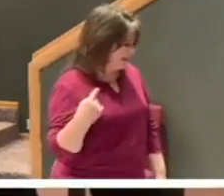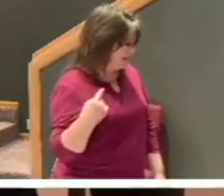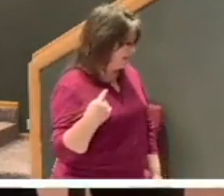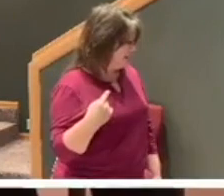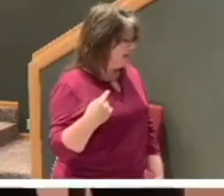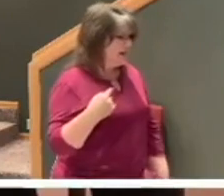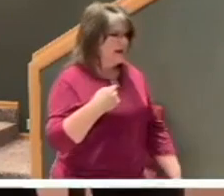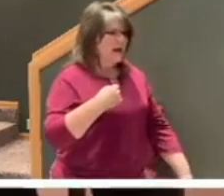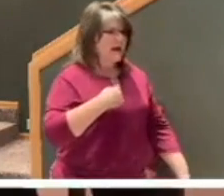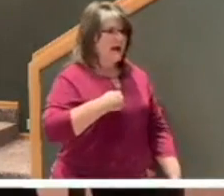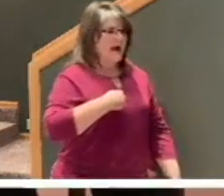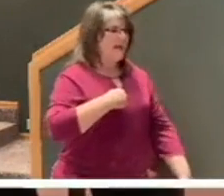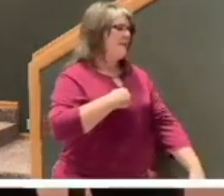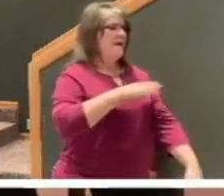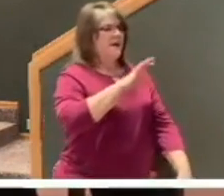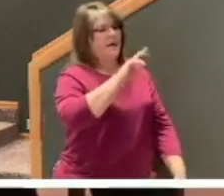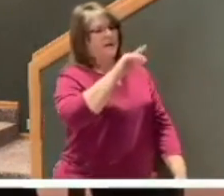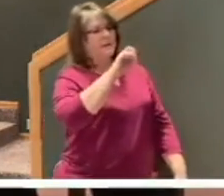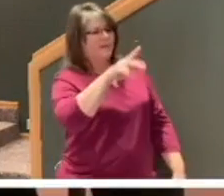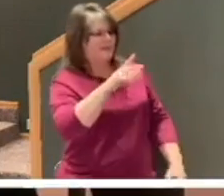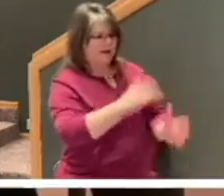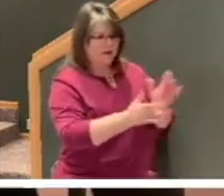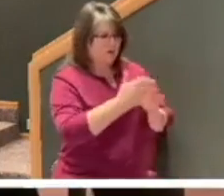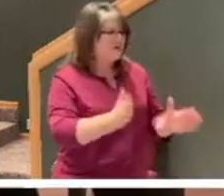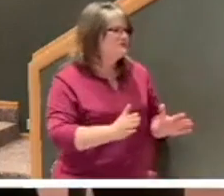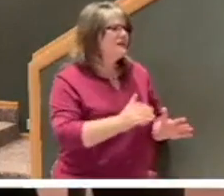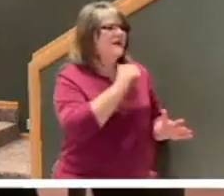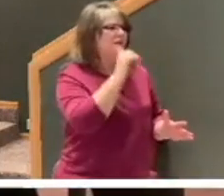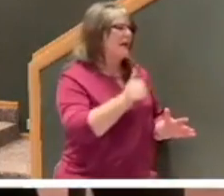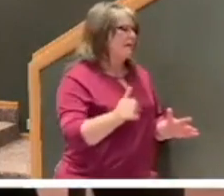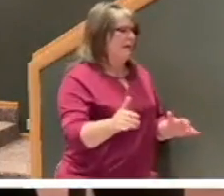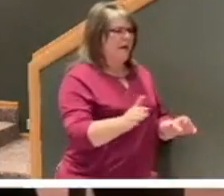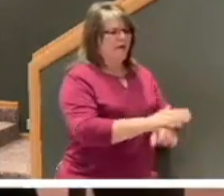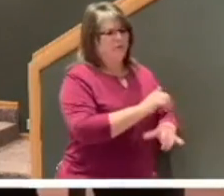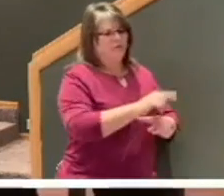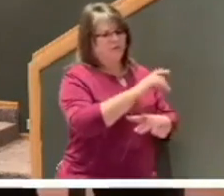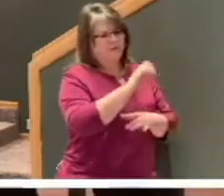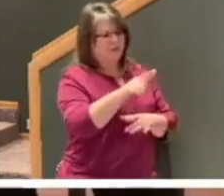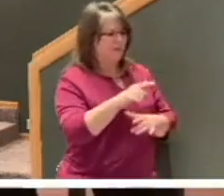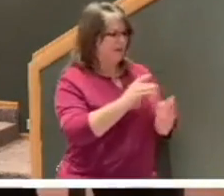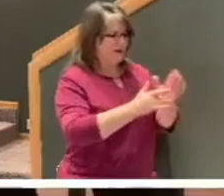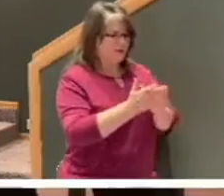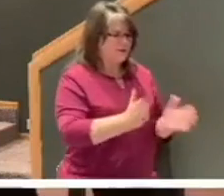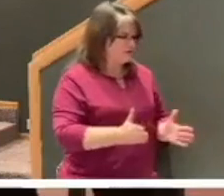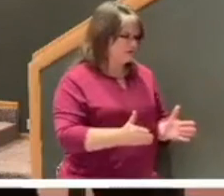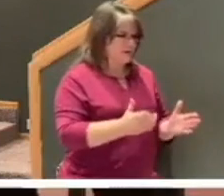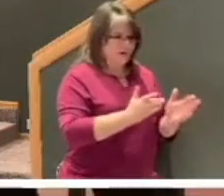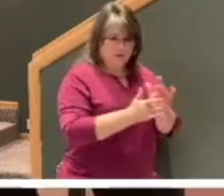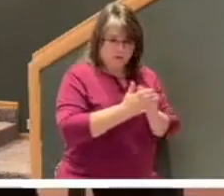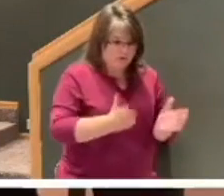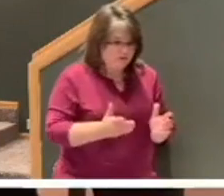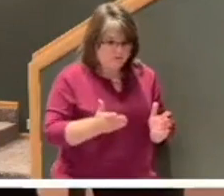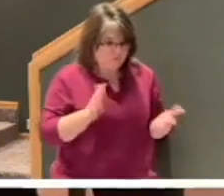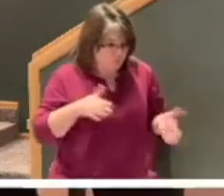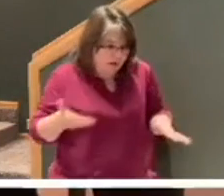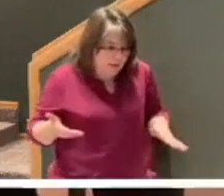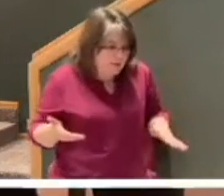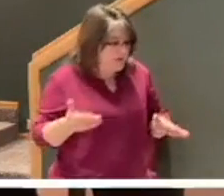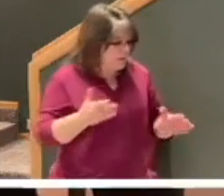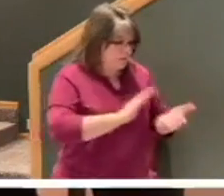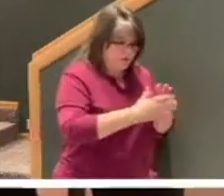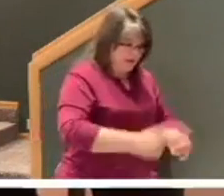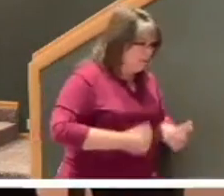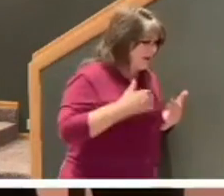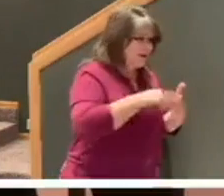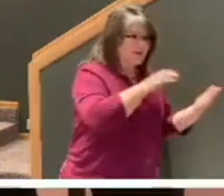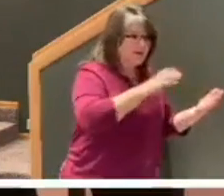I'm a blank Christian. There's no such thing as a fill-in-the-blank Christian. There's just Christian. You're dead. You come alive